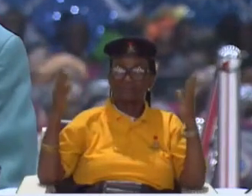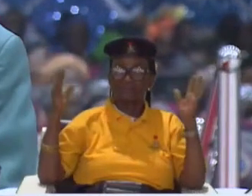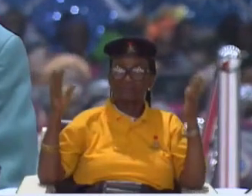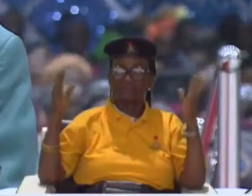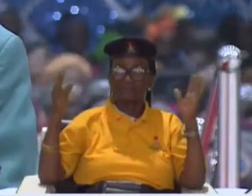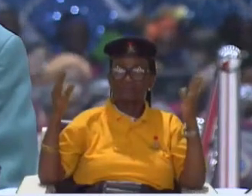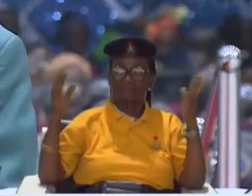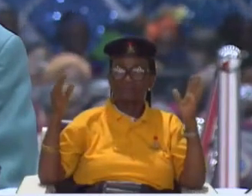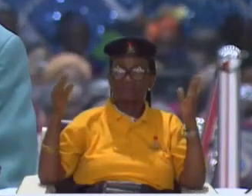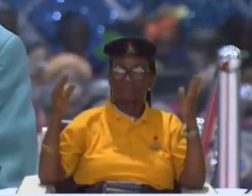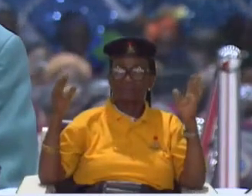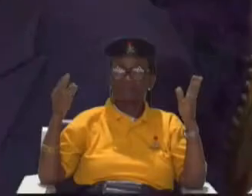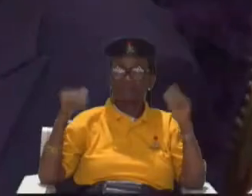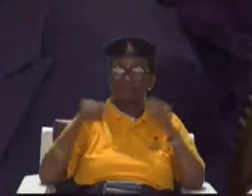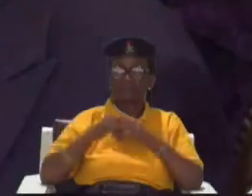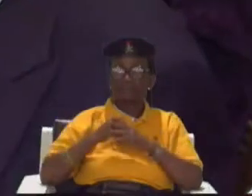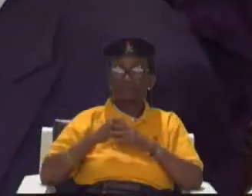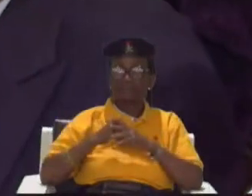And